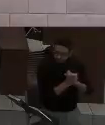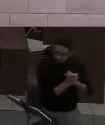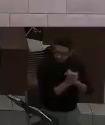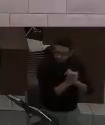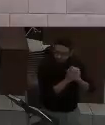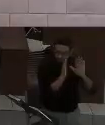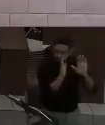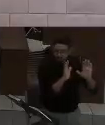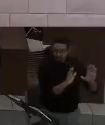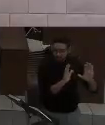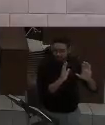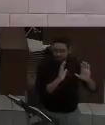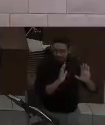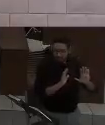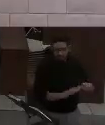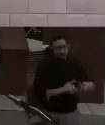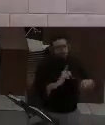marvelous for